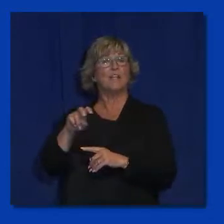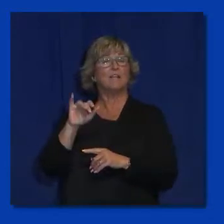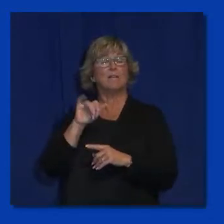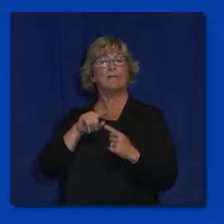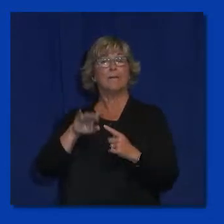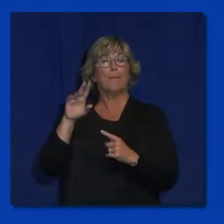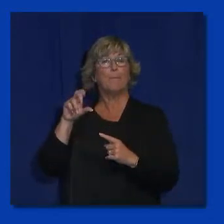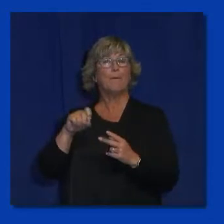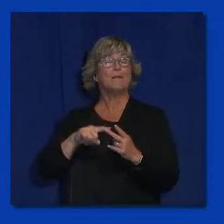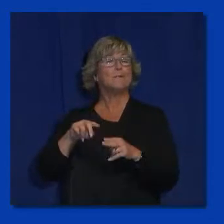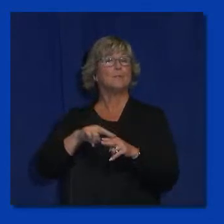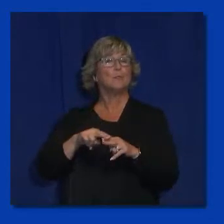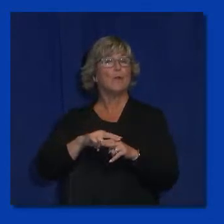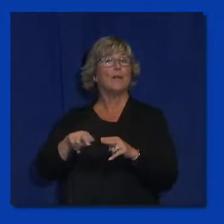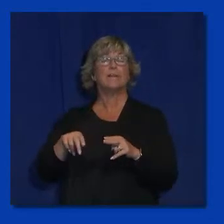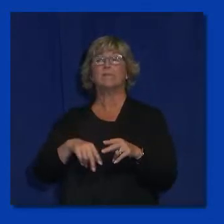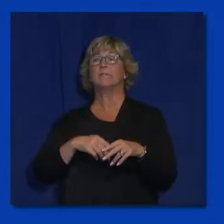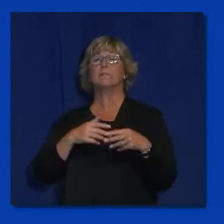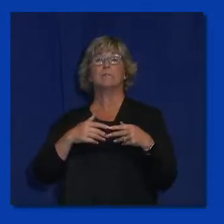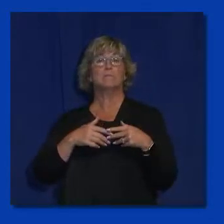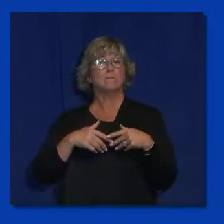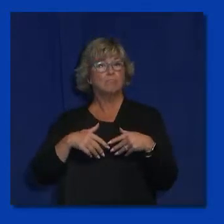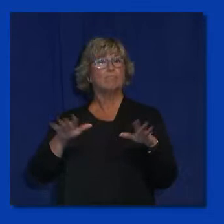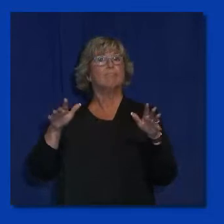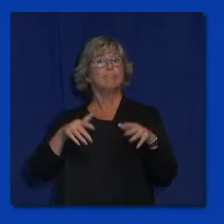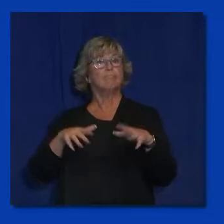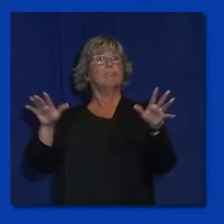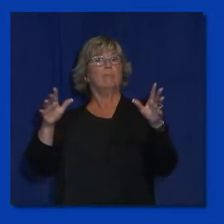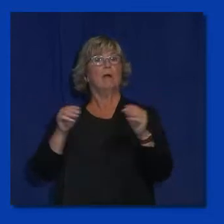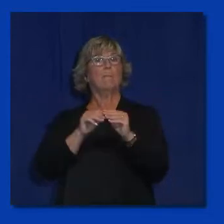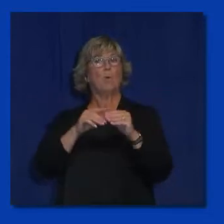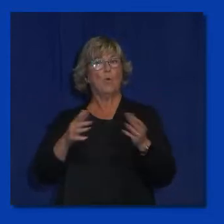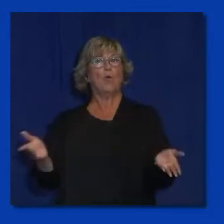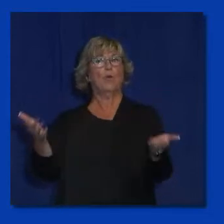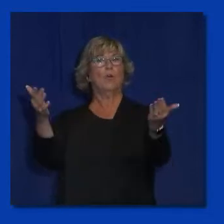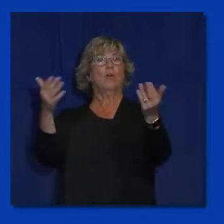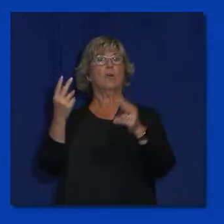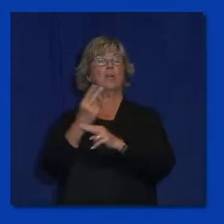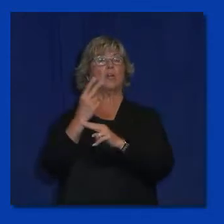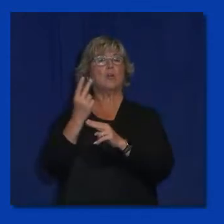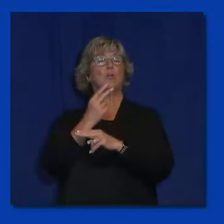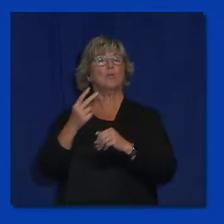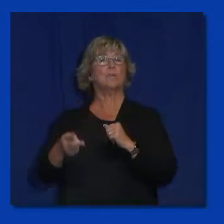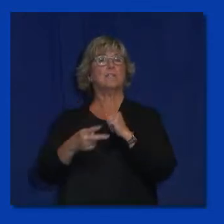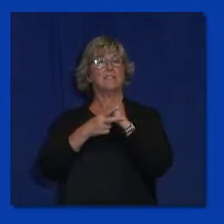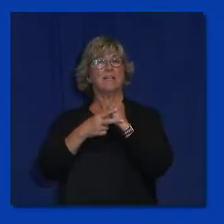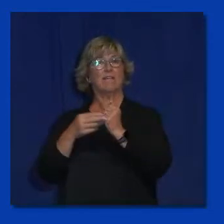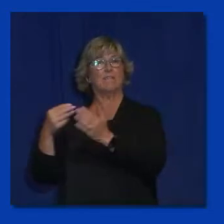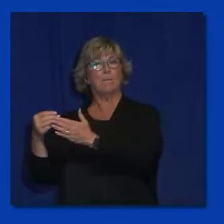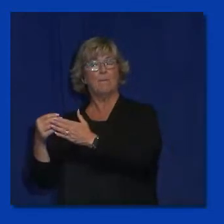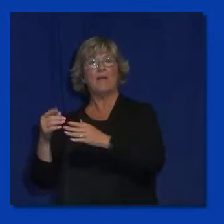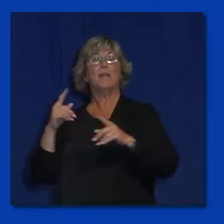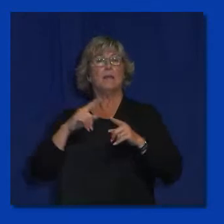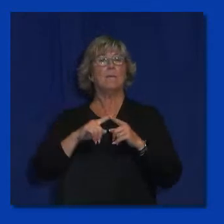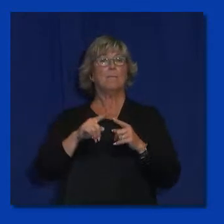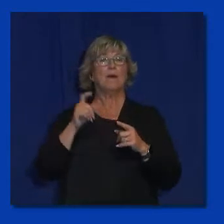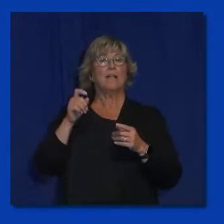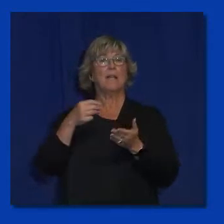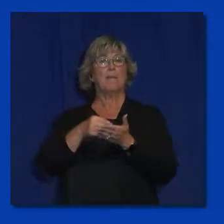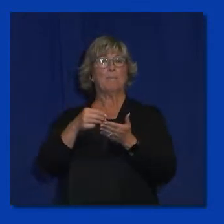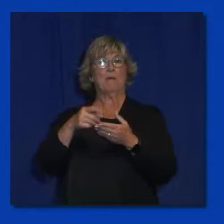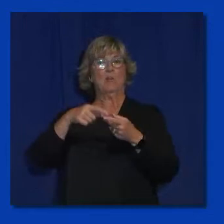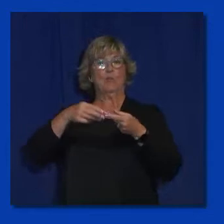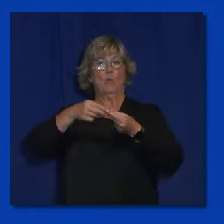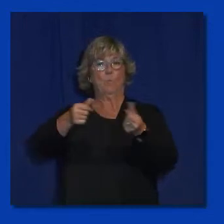want to get more people back on the bus, more people back on the trains, and remind them of the importance